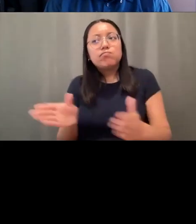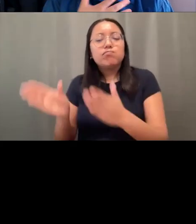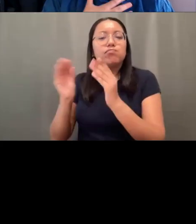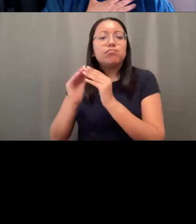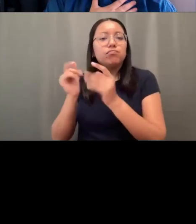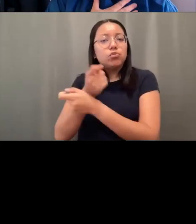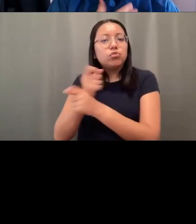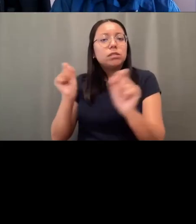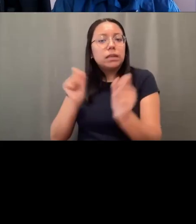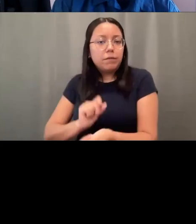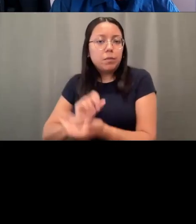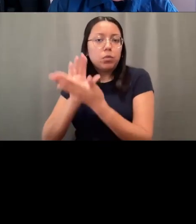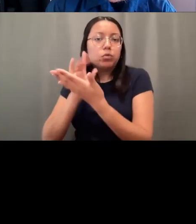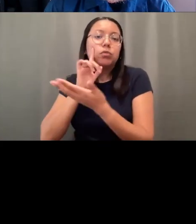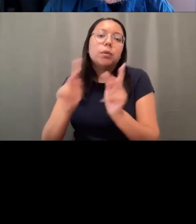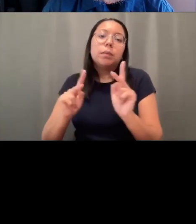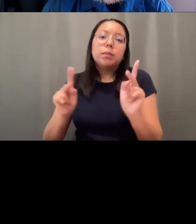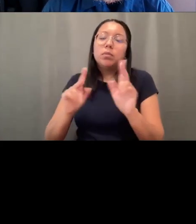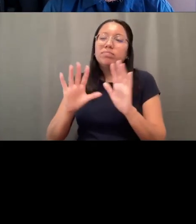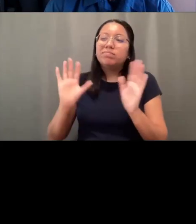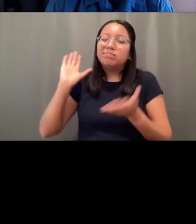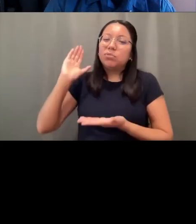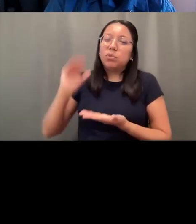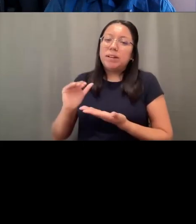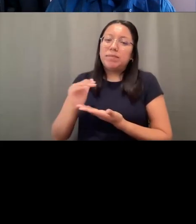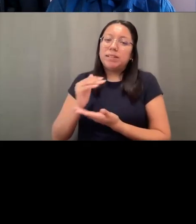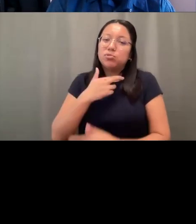minimizes their own risk to their own body.